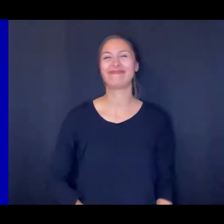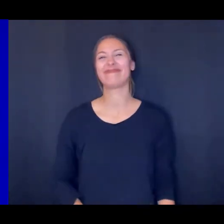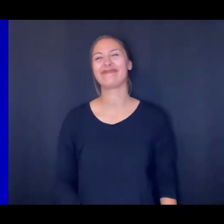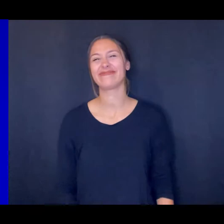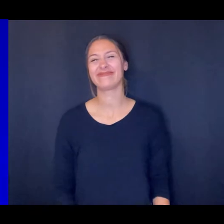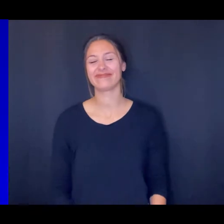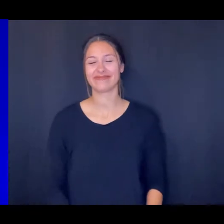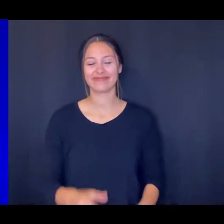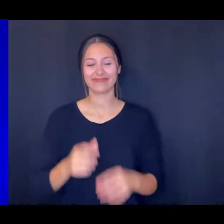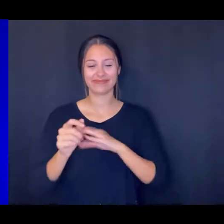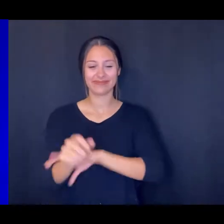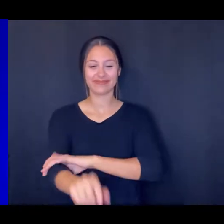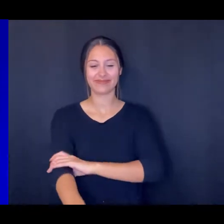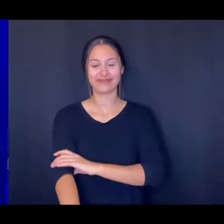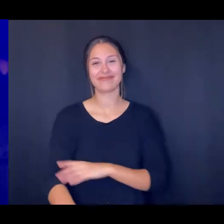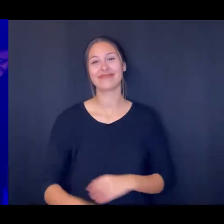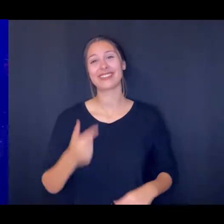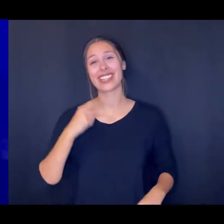Staying in my lane.